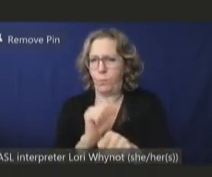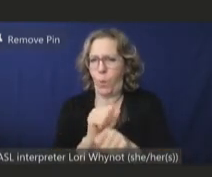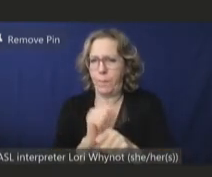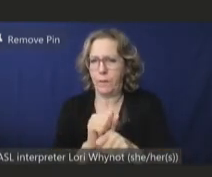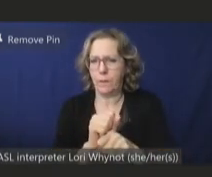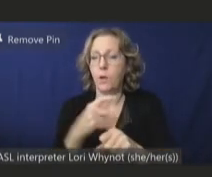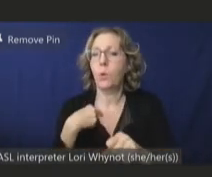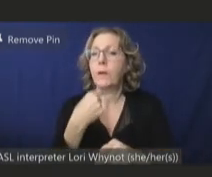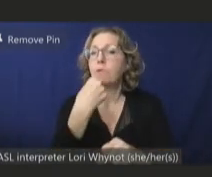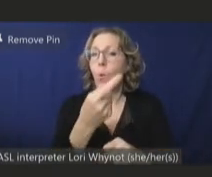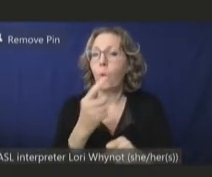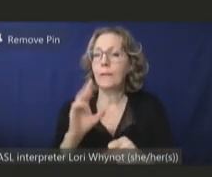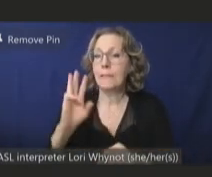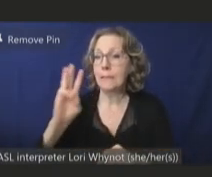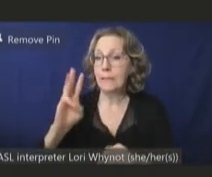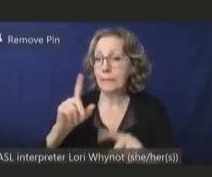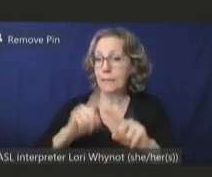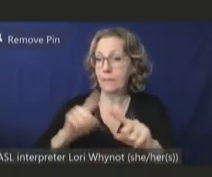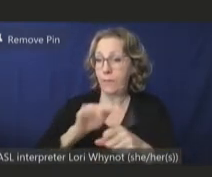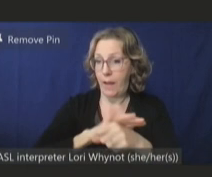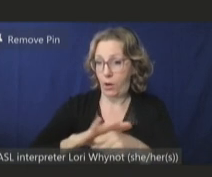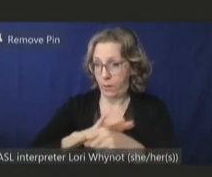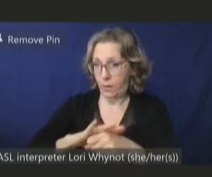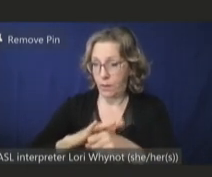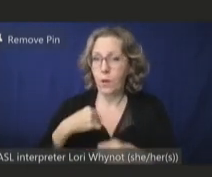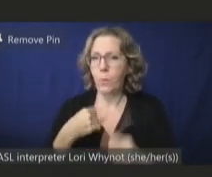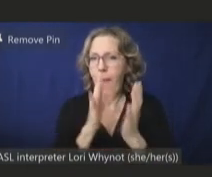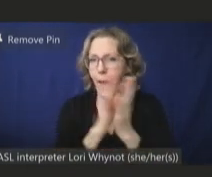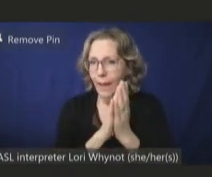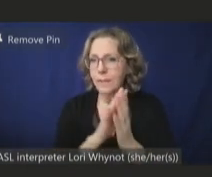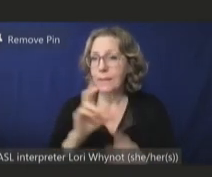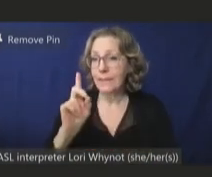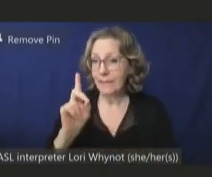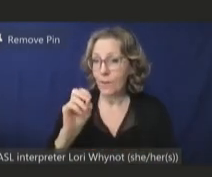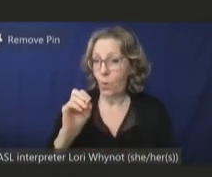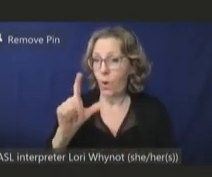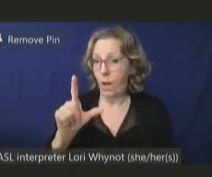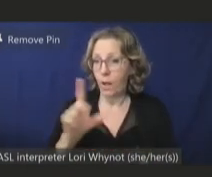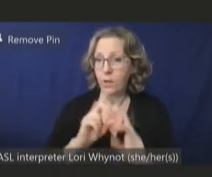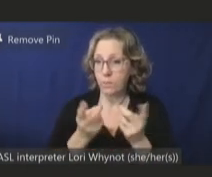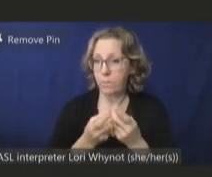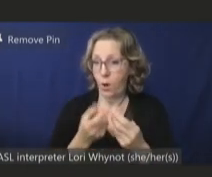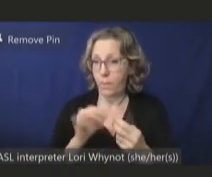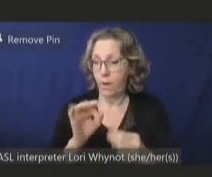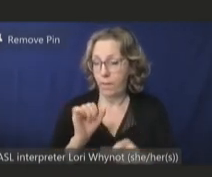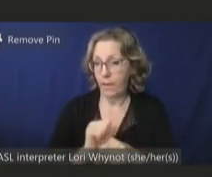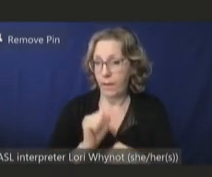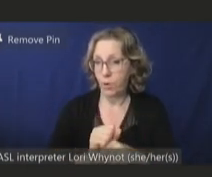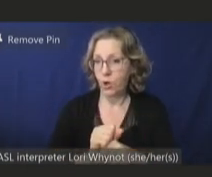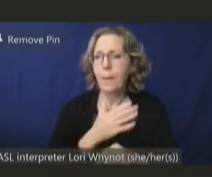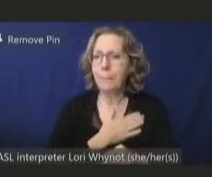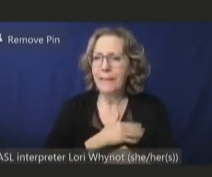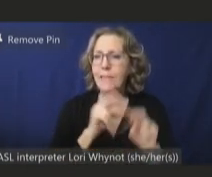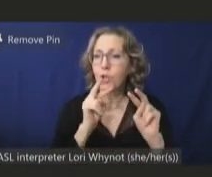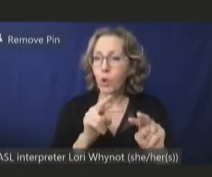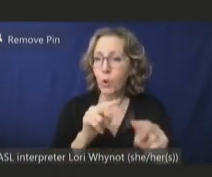federal, the US Department of Labor to look at. They included things like internships,